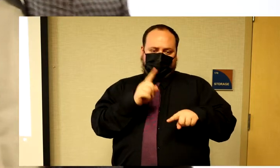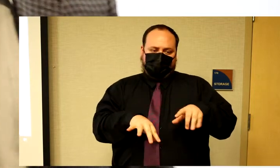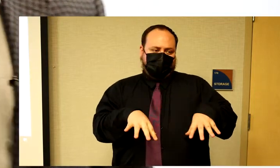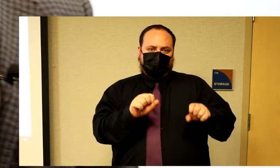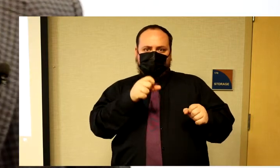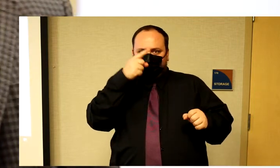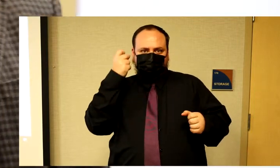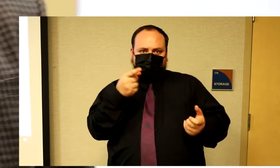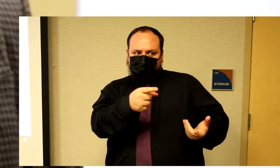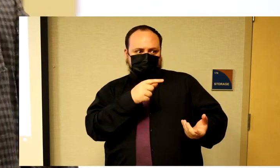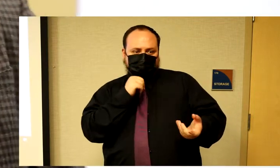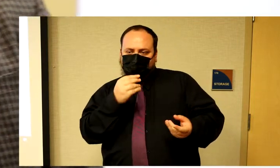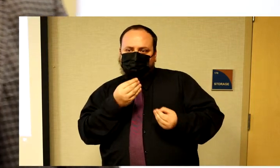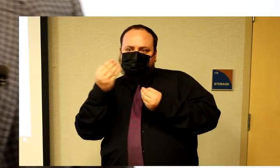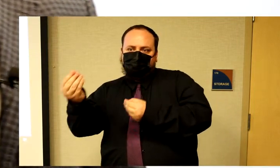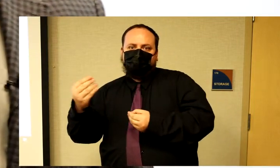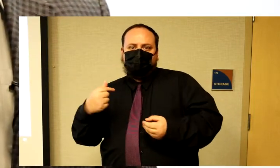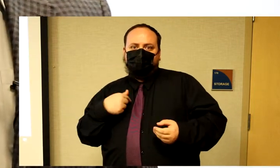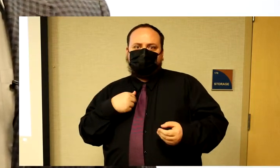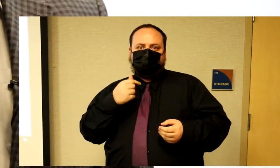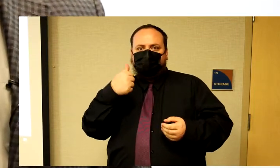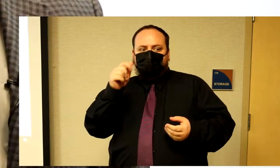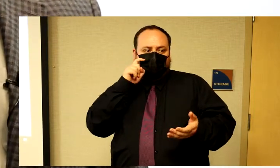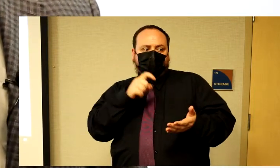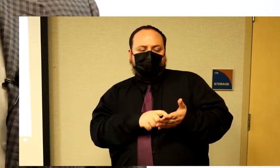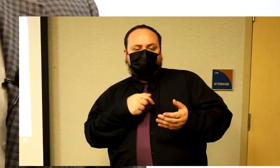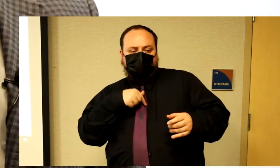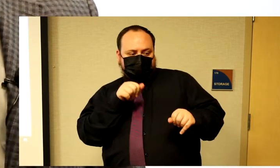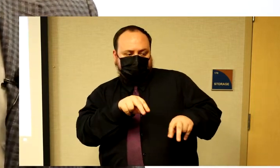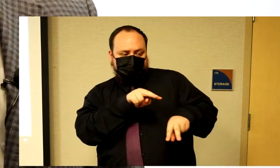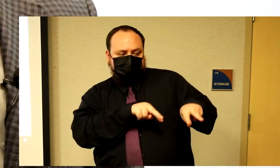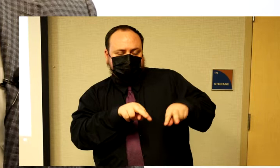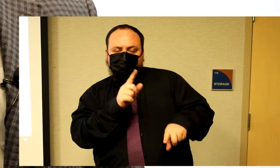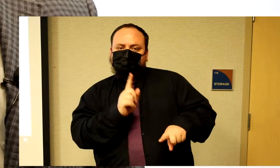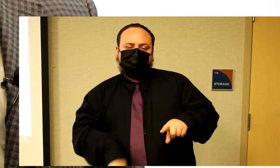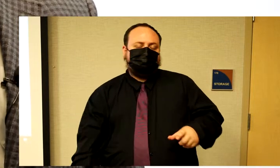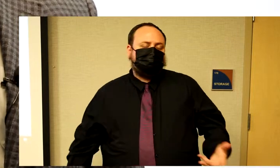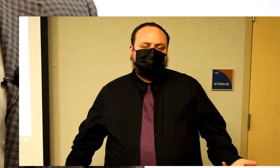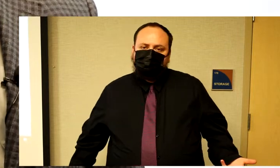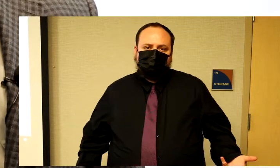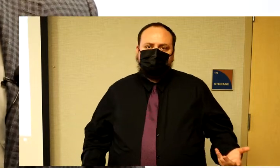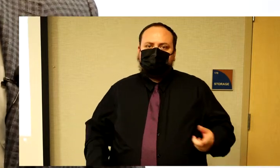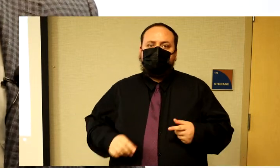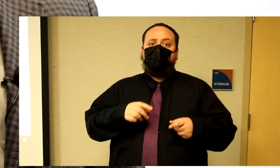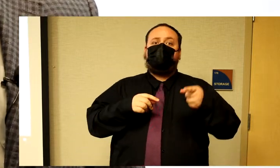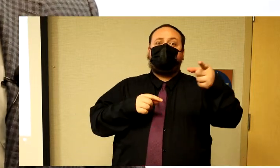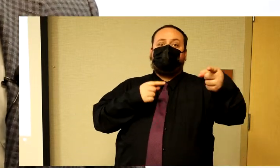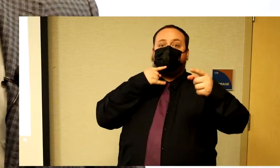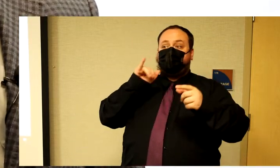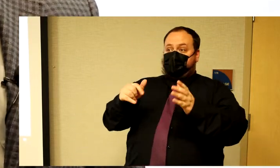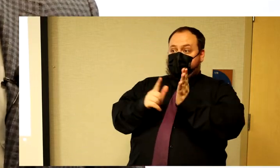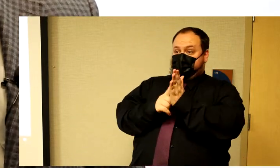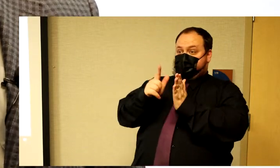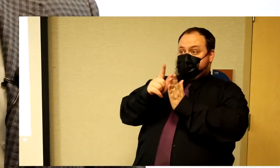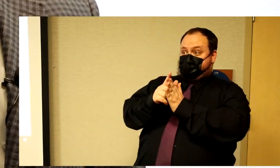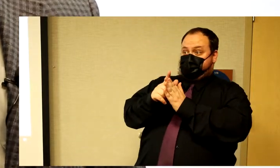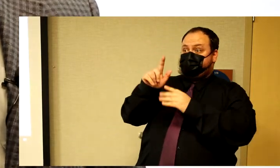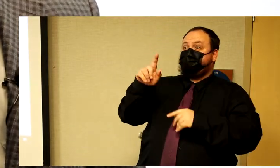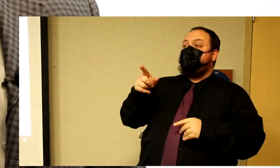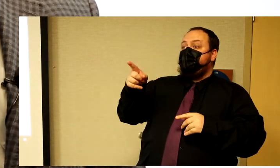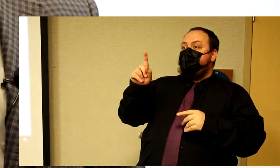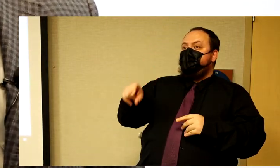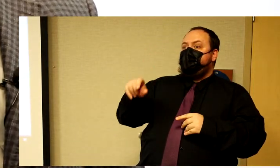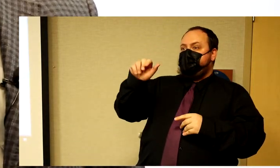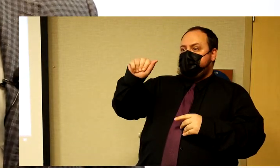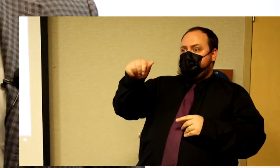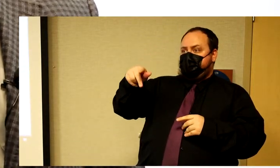notice it. So Matt, the legal deadline for the board is April 17th, but